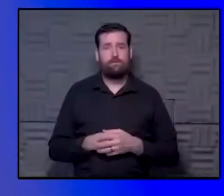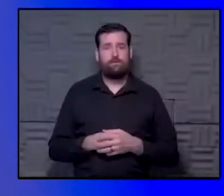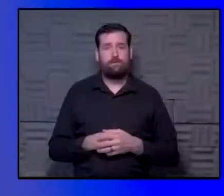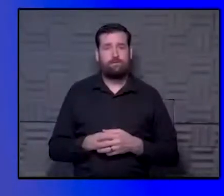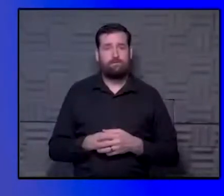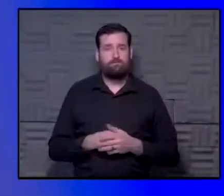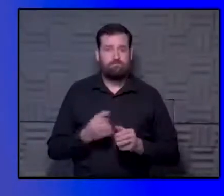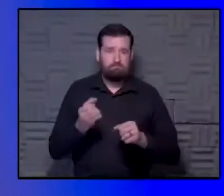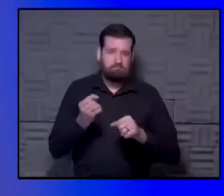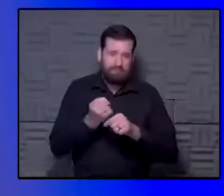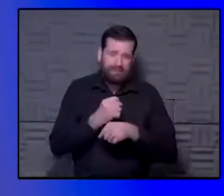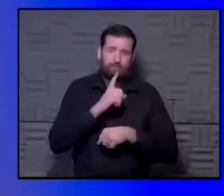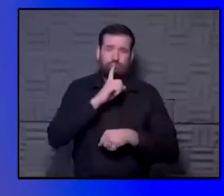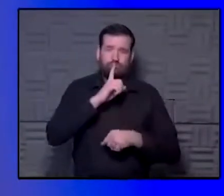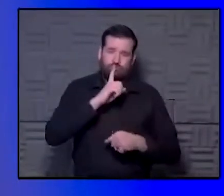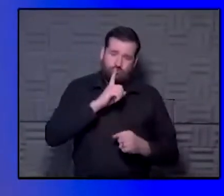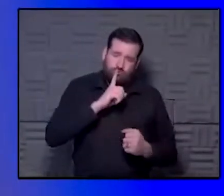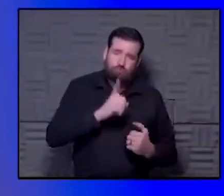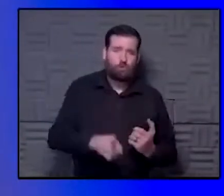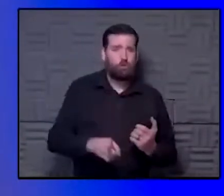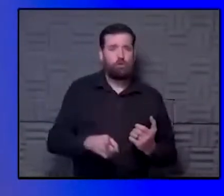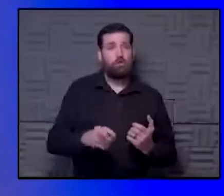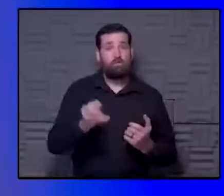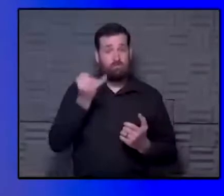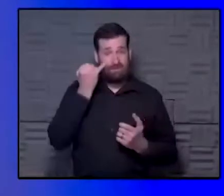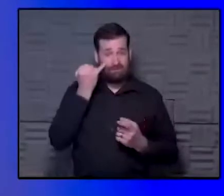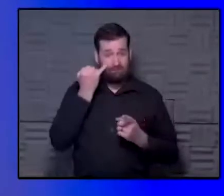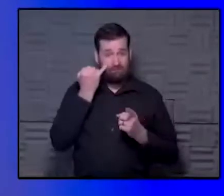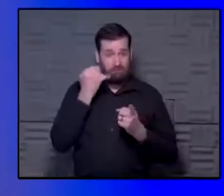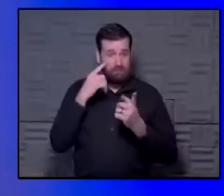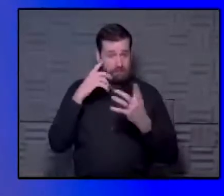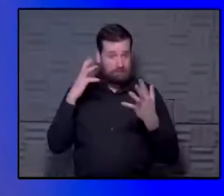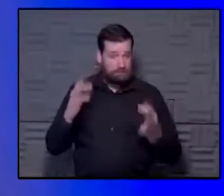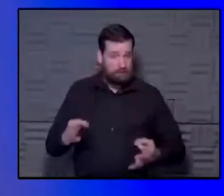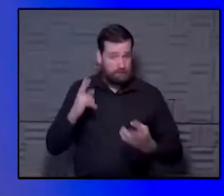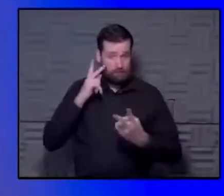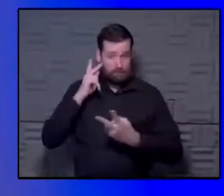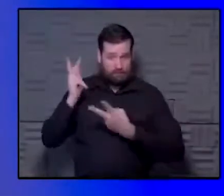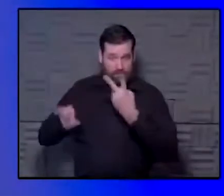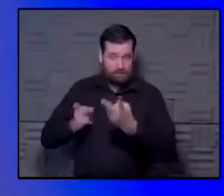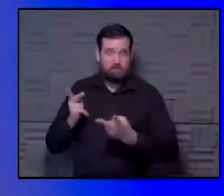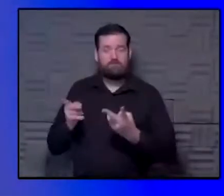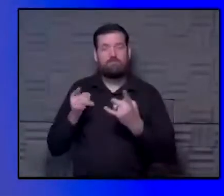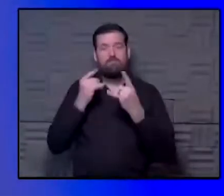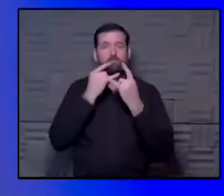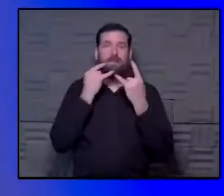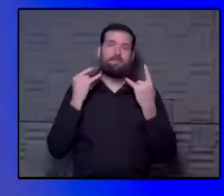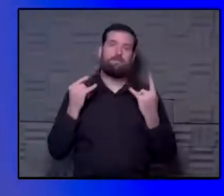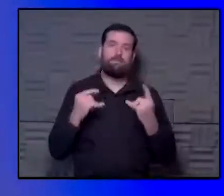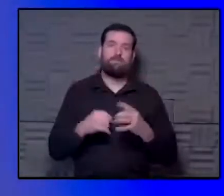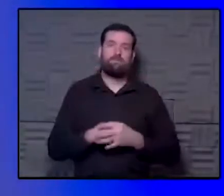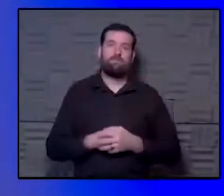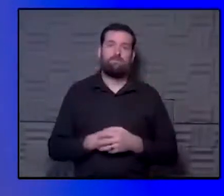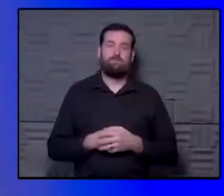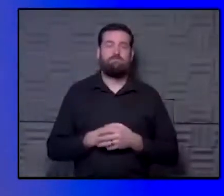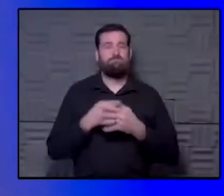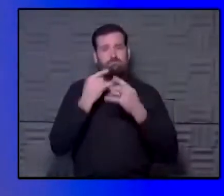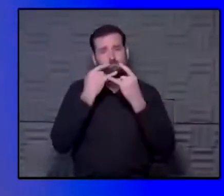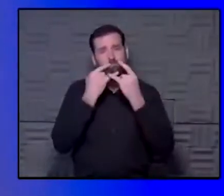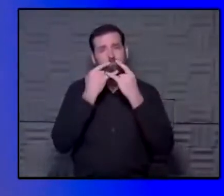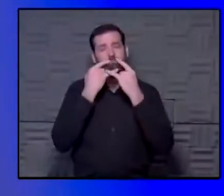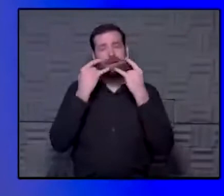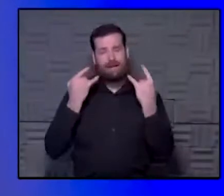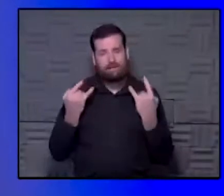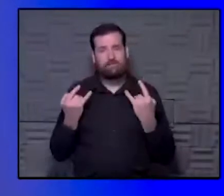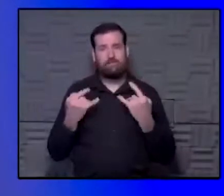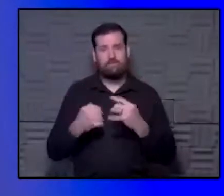and make sure that if you decide to go visit her, wear the mask. Wear that mask,